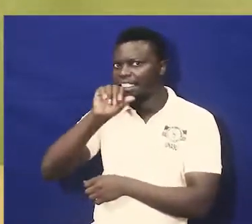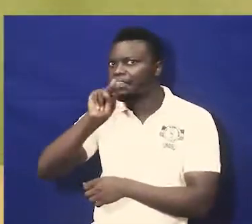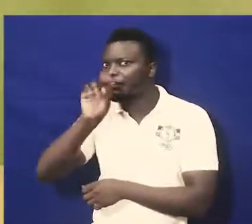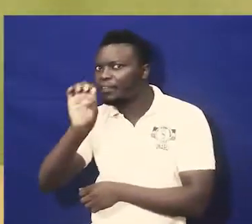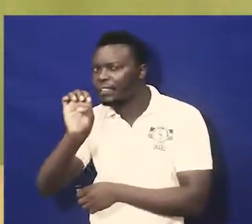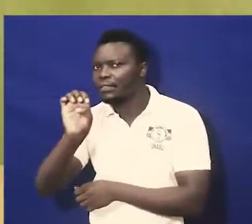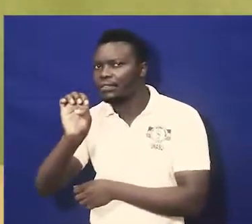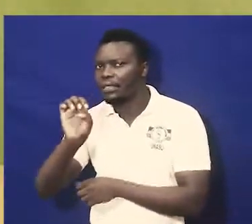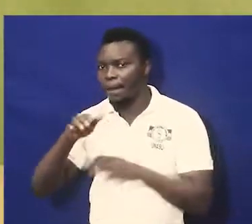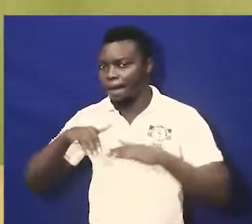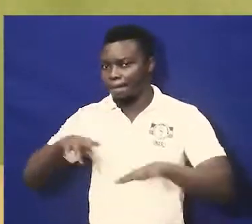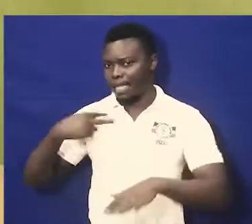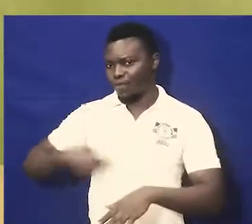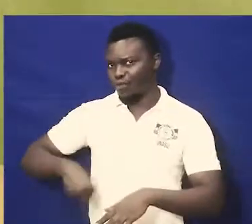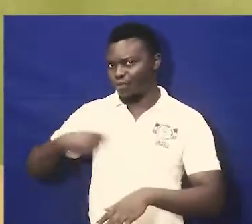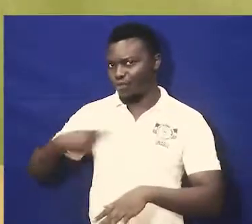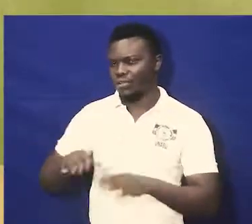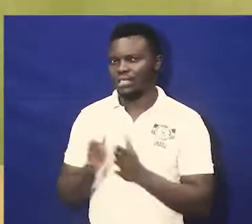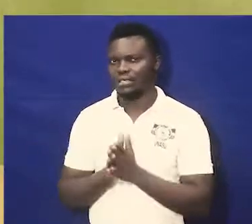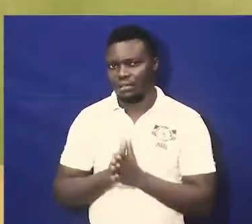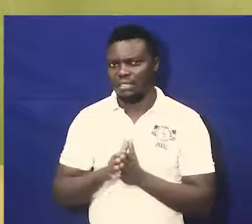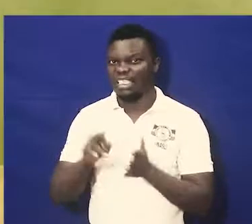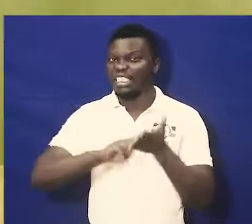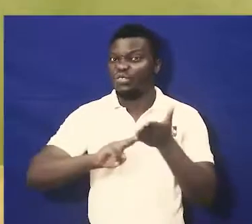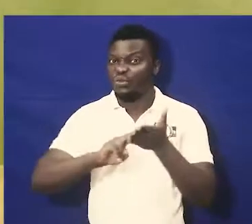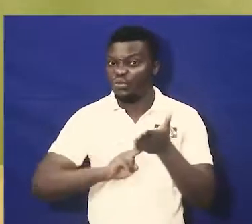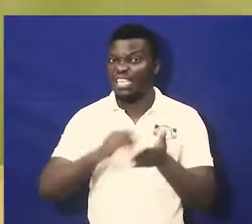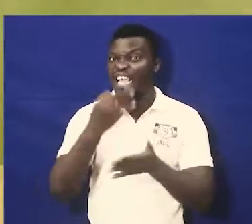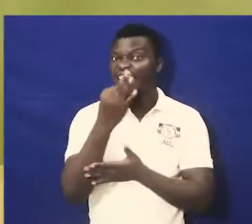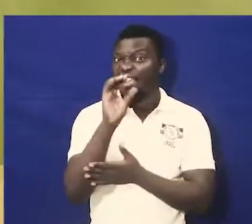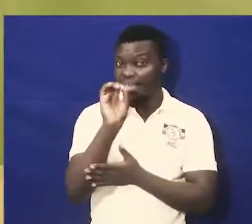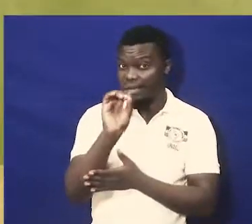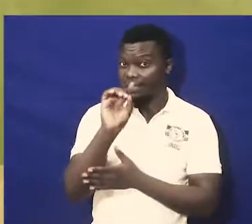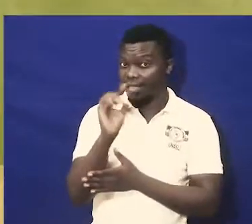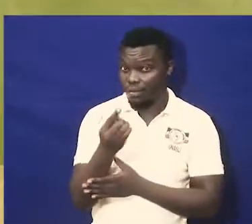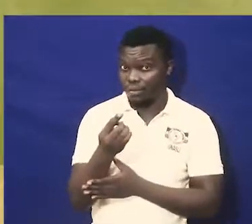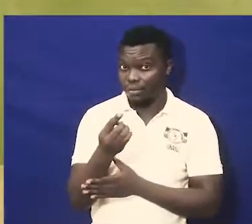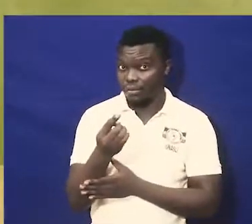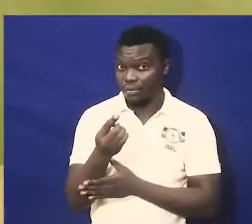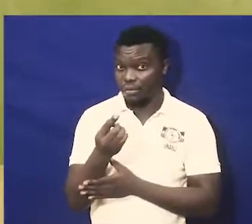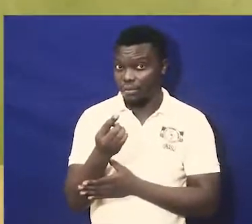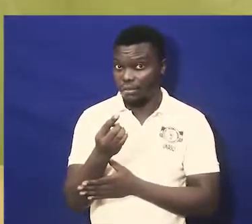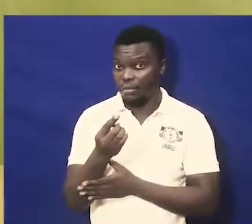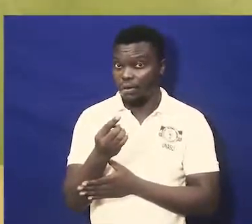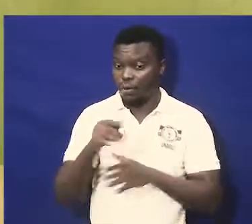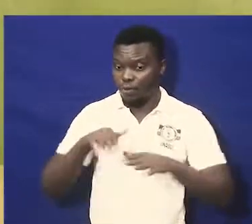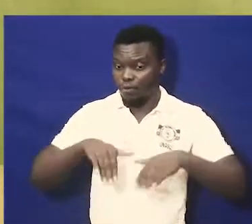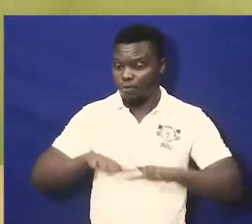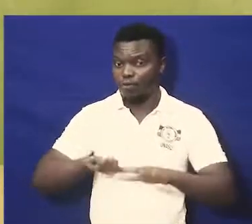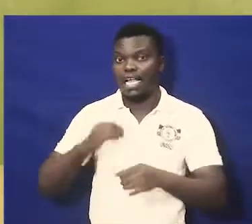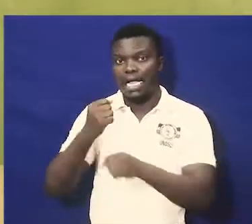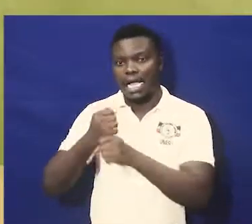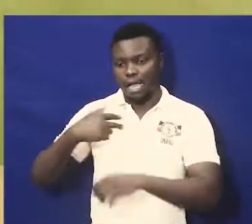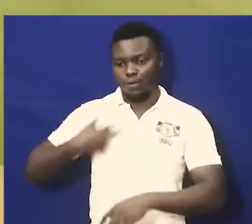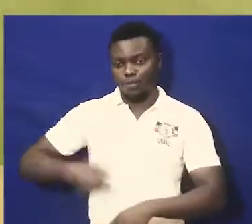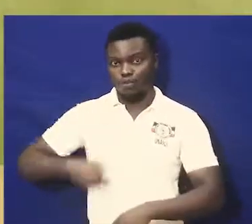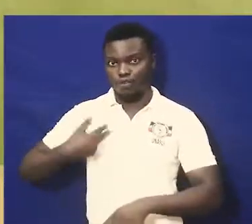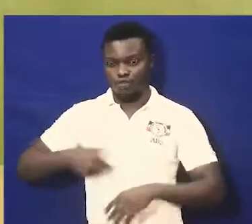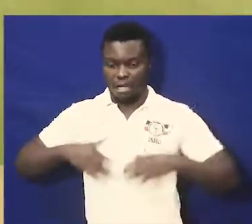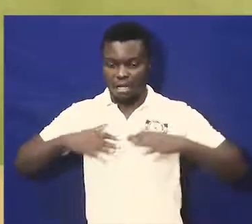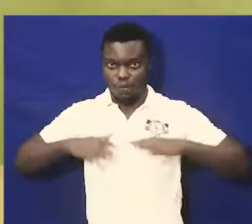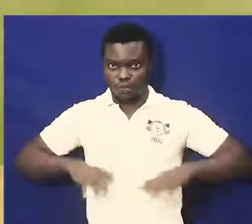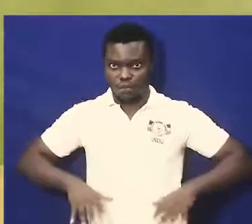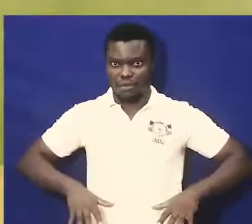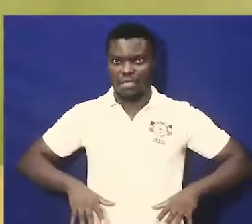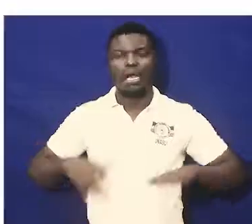and it costs her 30,000 to make the girl's skirt. Even if we stop